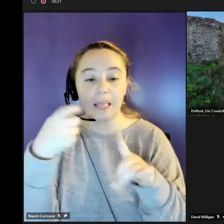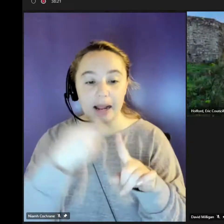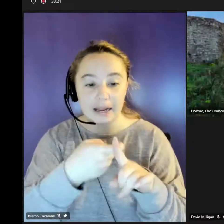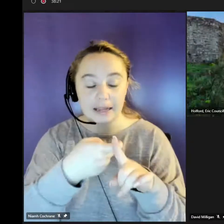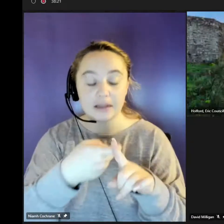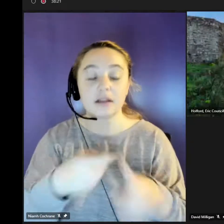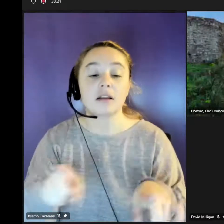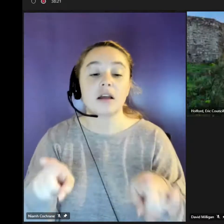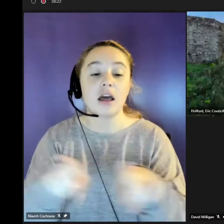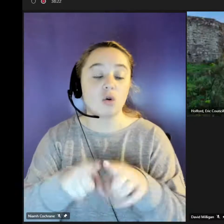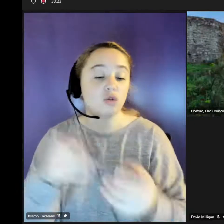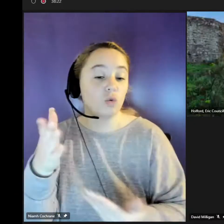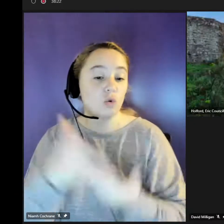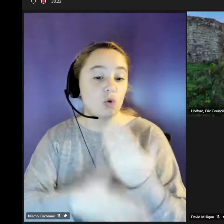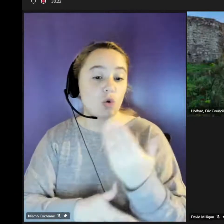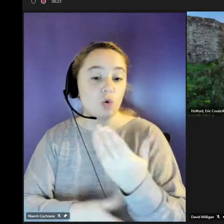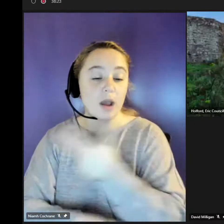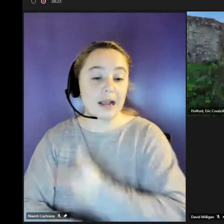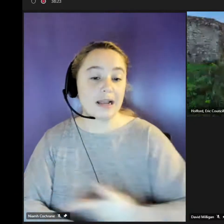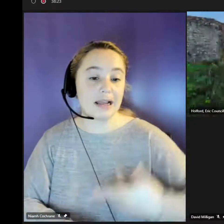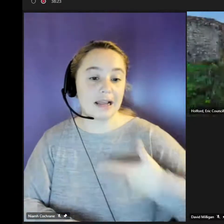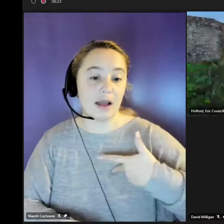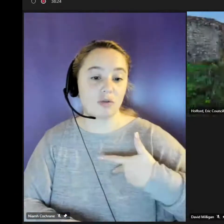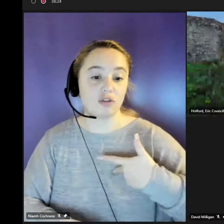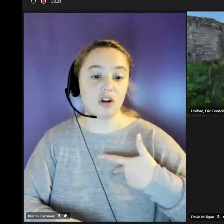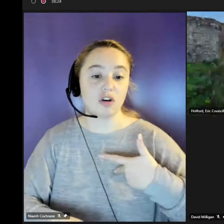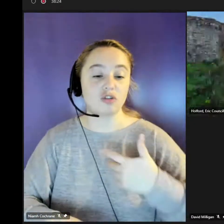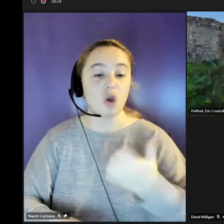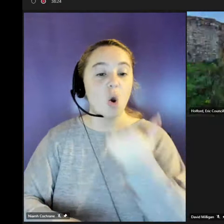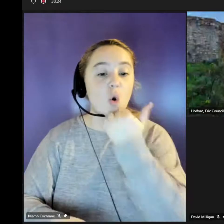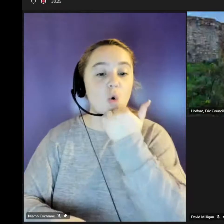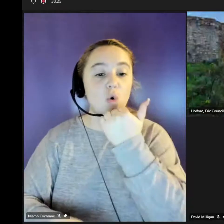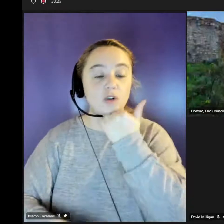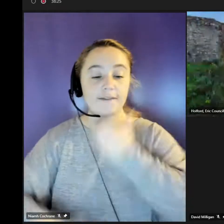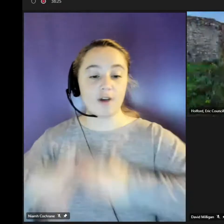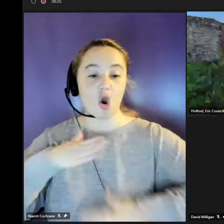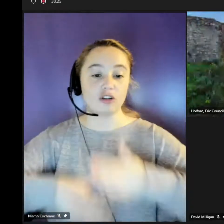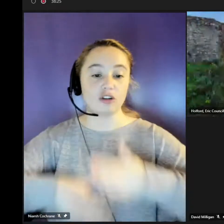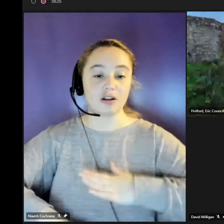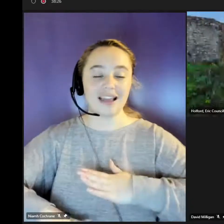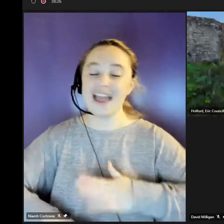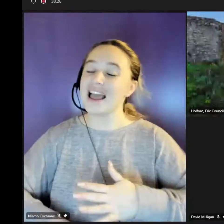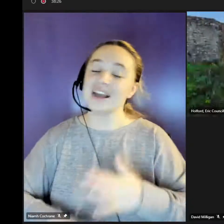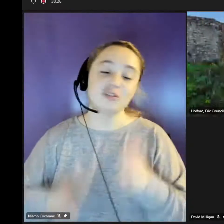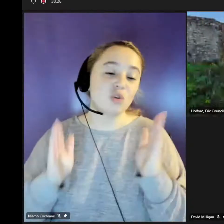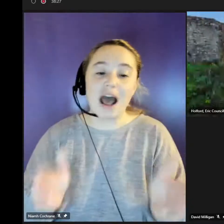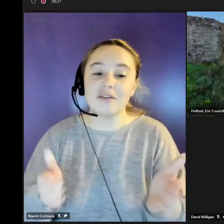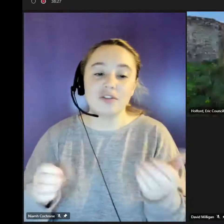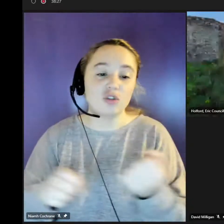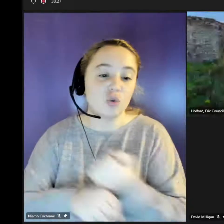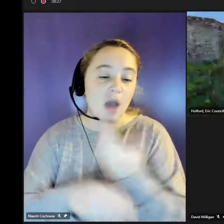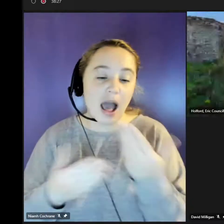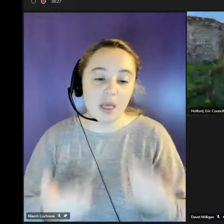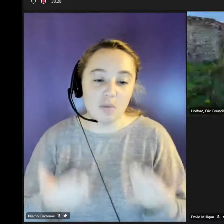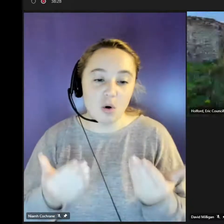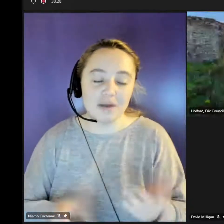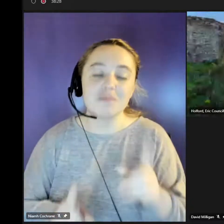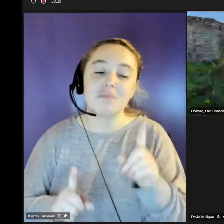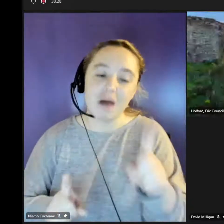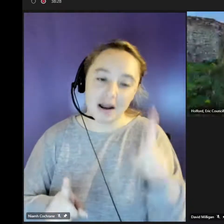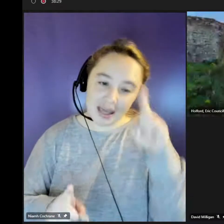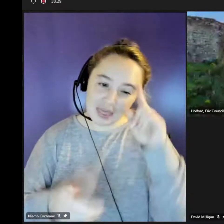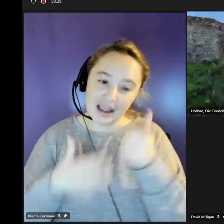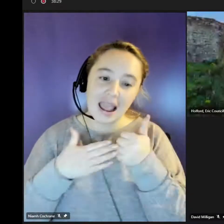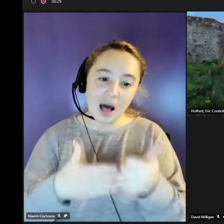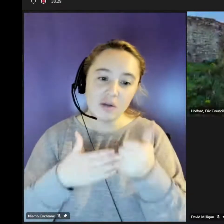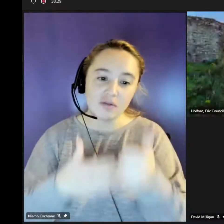link to the new Councillors' Code of Conduct. Now, I didn't need to do it at this stage, but I felt it was helpful because that went live, as you know,